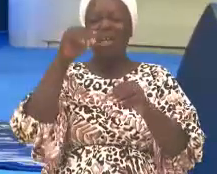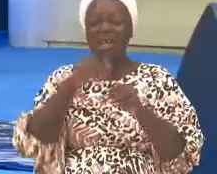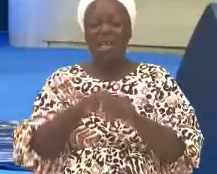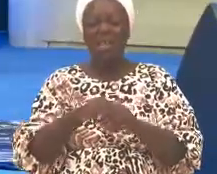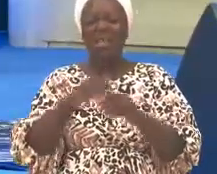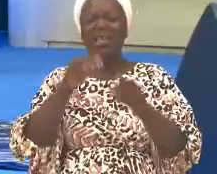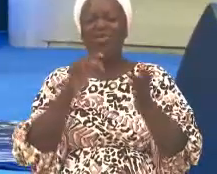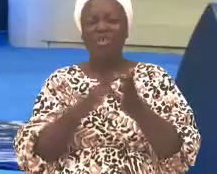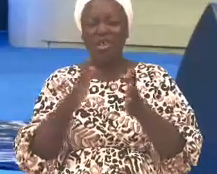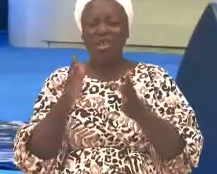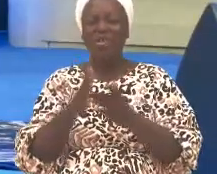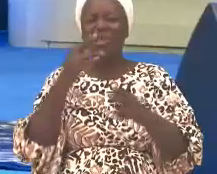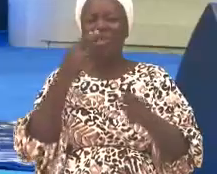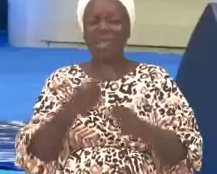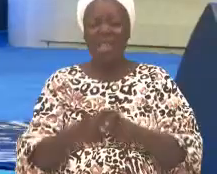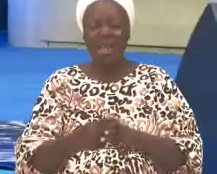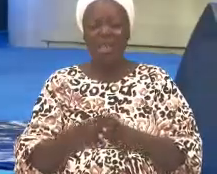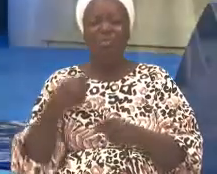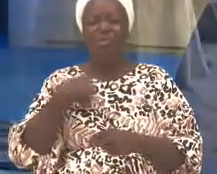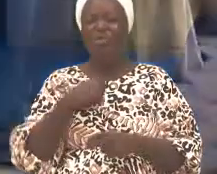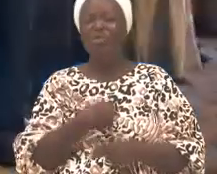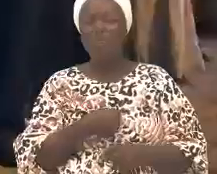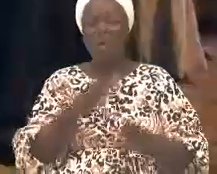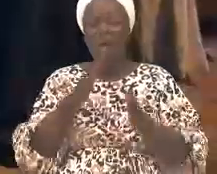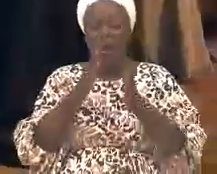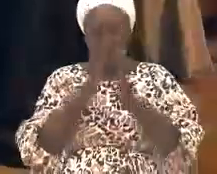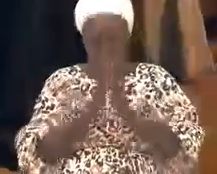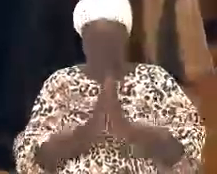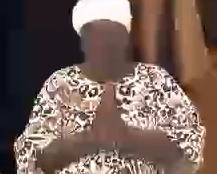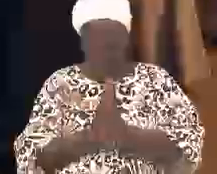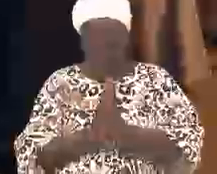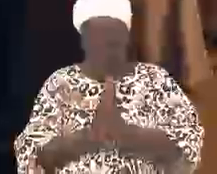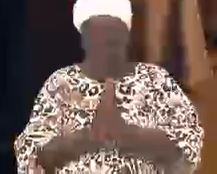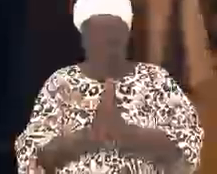Jesus' name we pray.